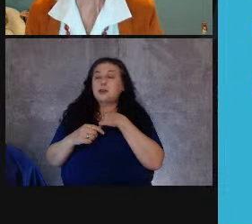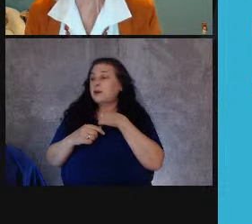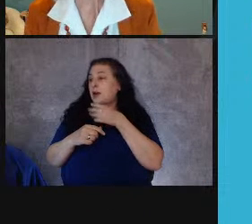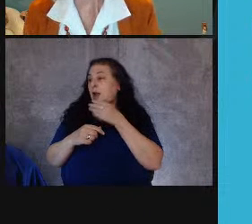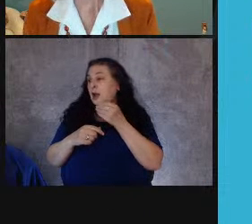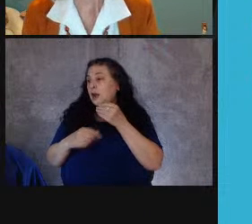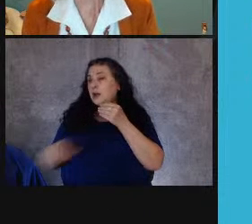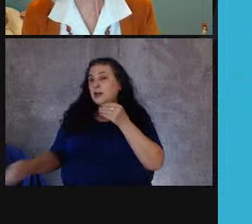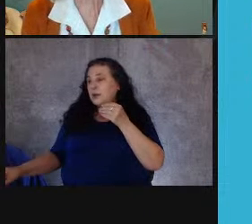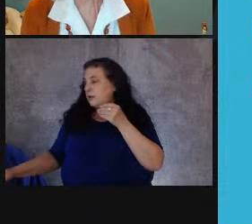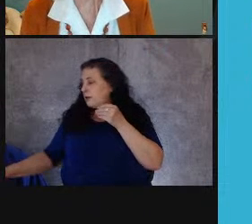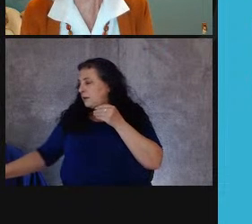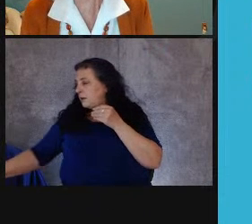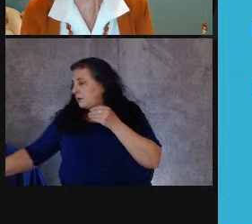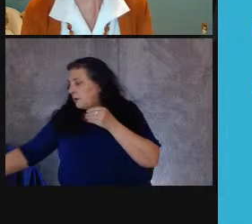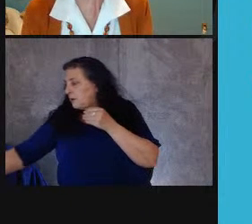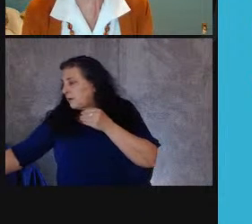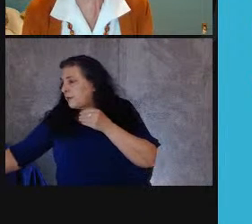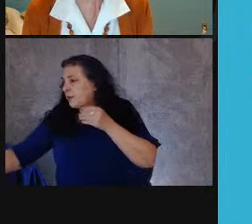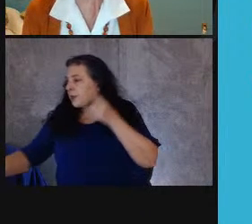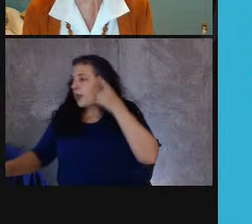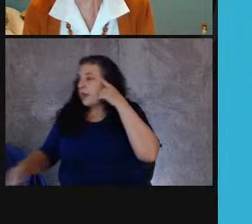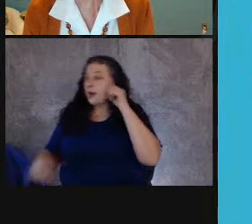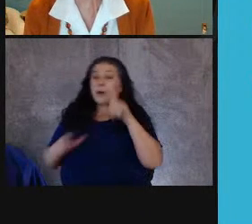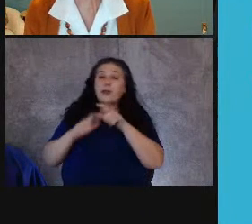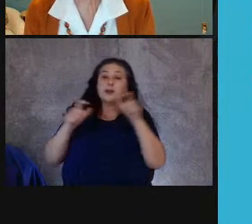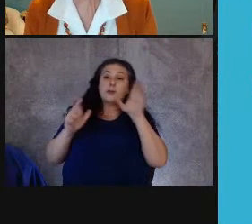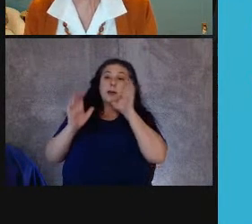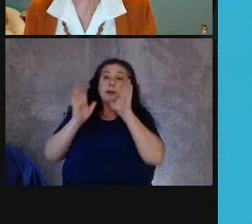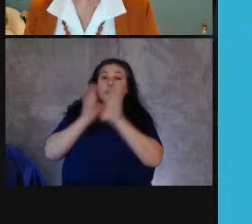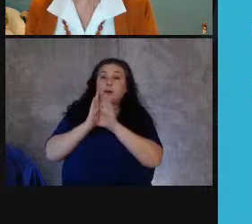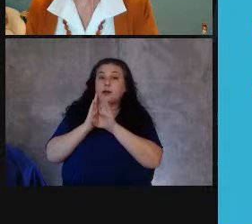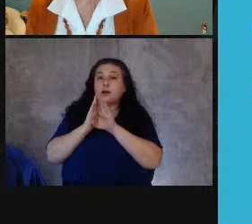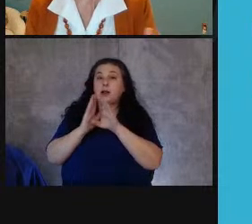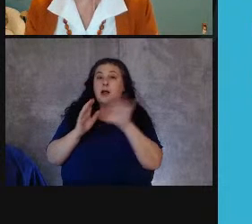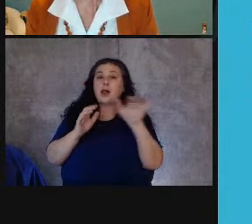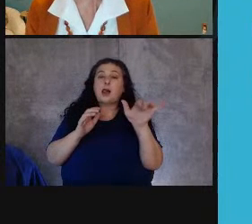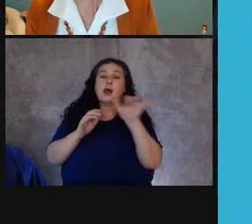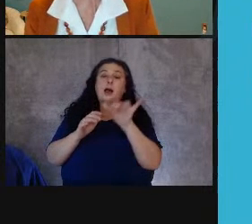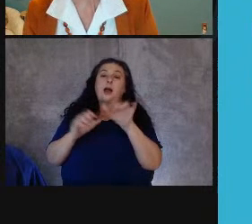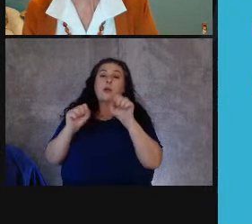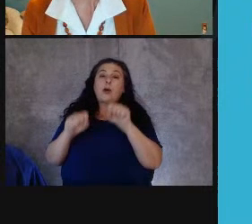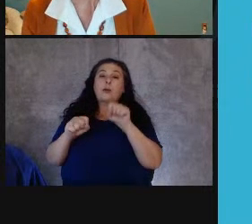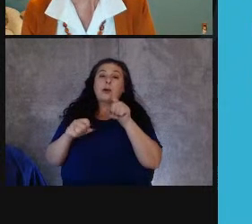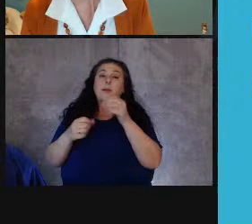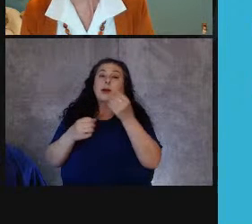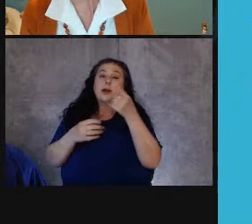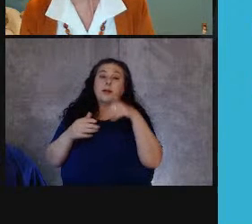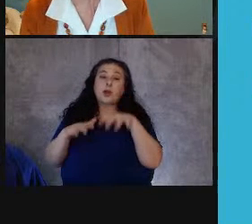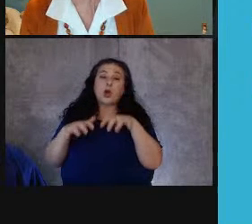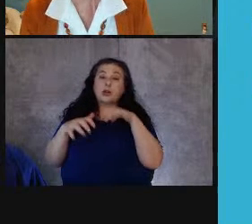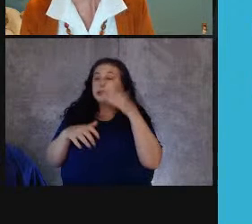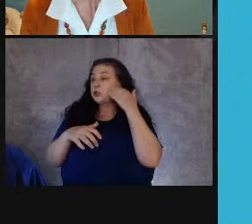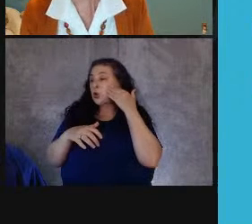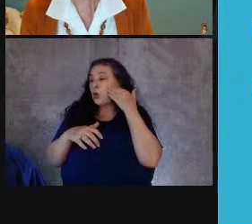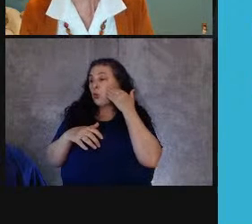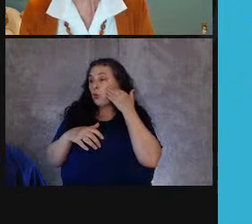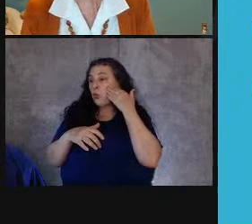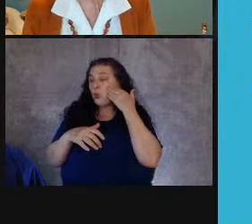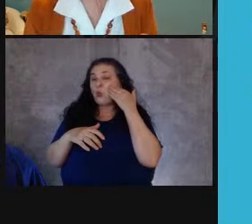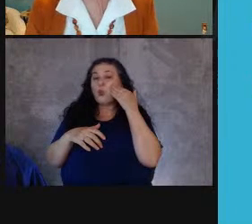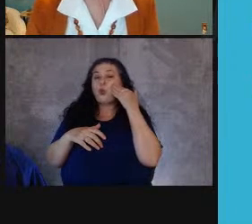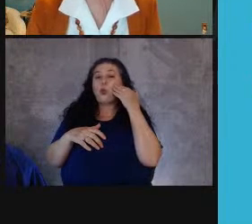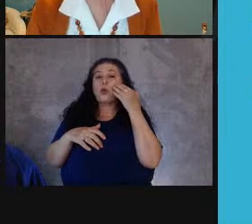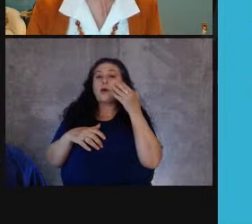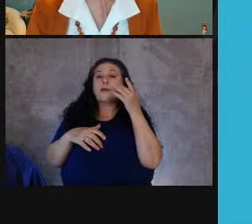am really thinking about this big picture. And as probably many in the audience tonight know, that